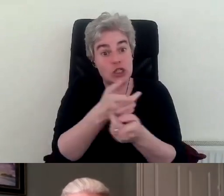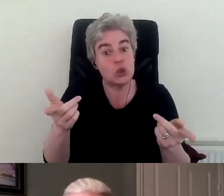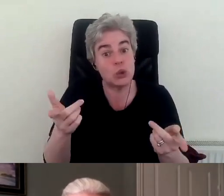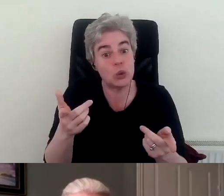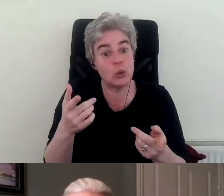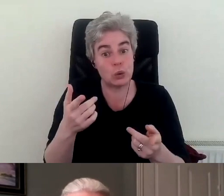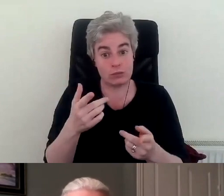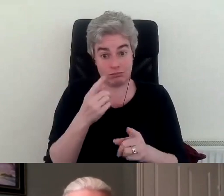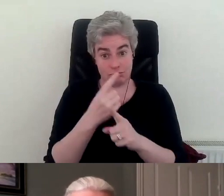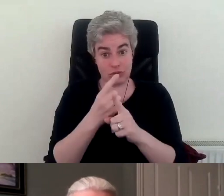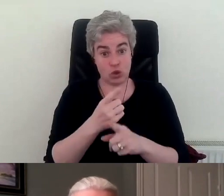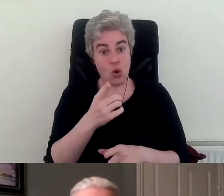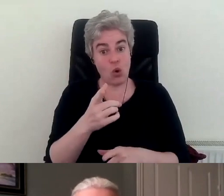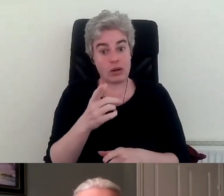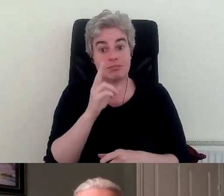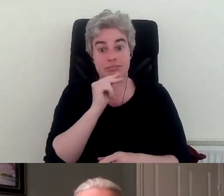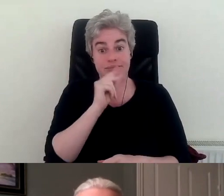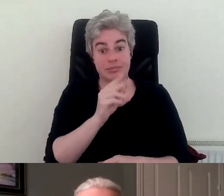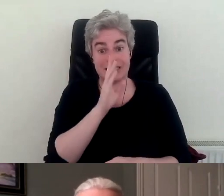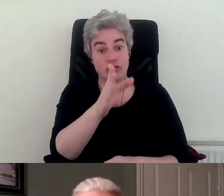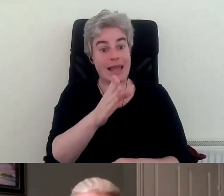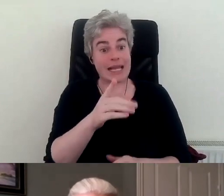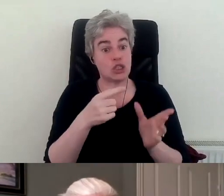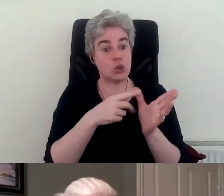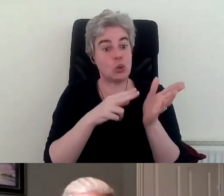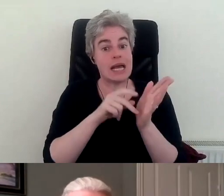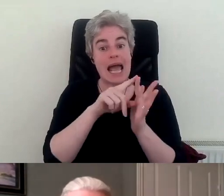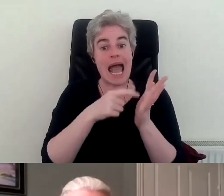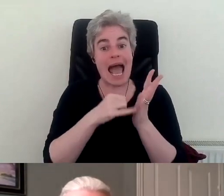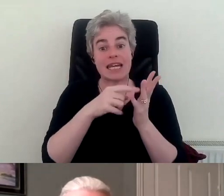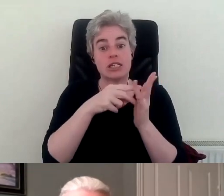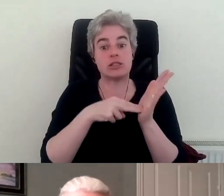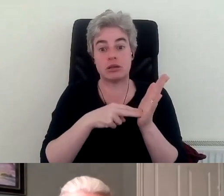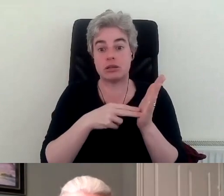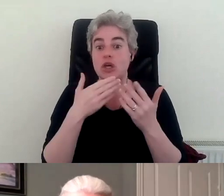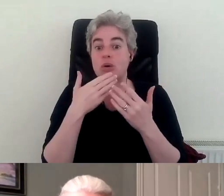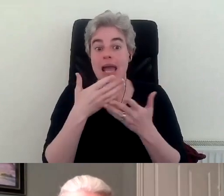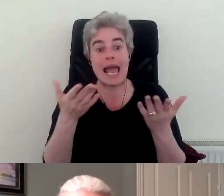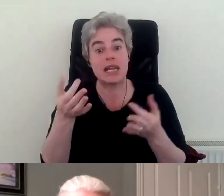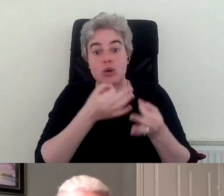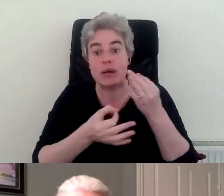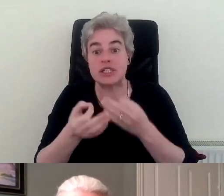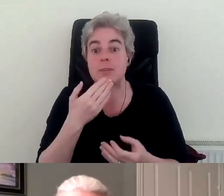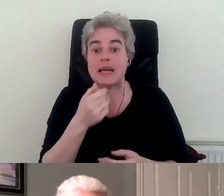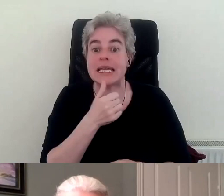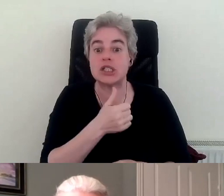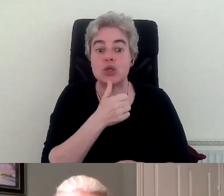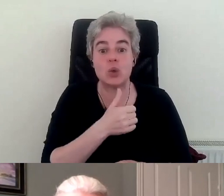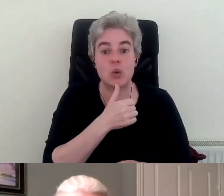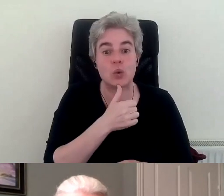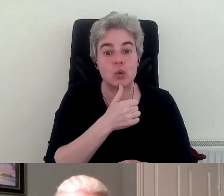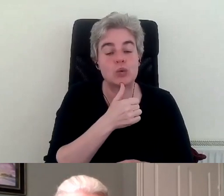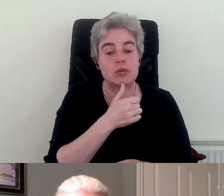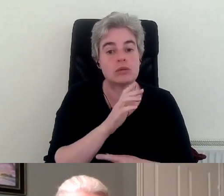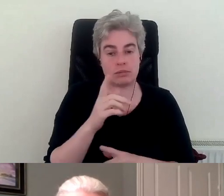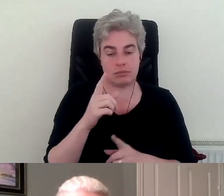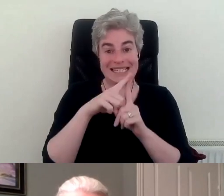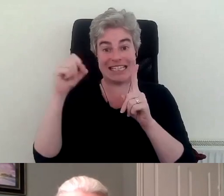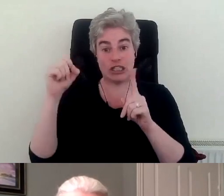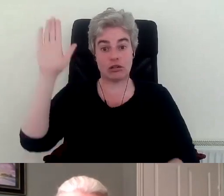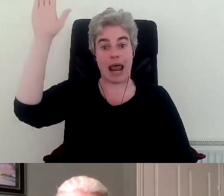talk to Anderson so he can hear your voices. So if you have a question, please could you use the raise your hand